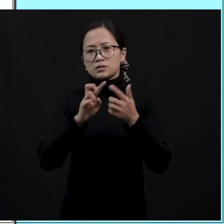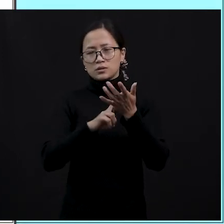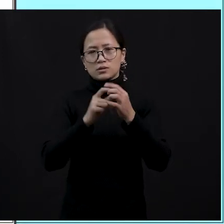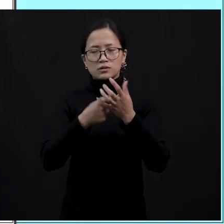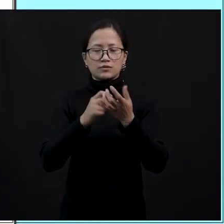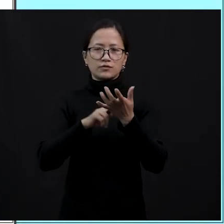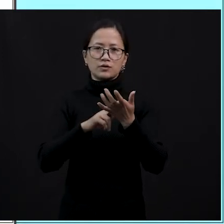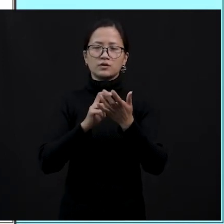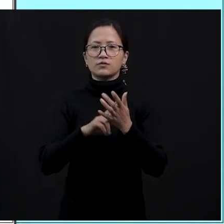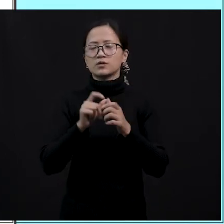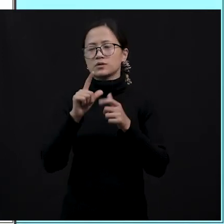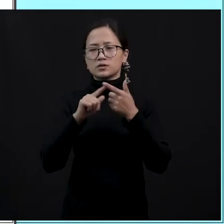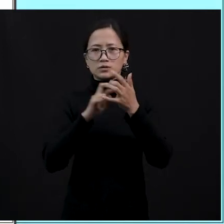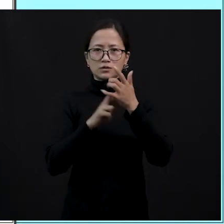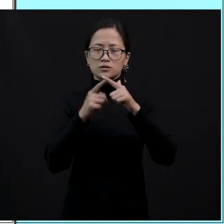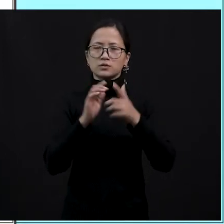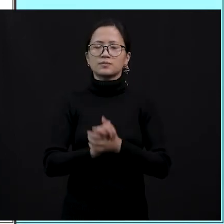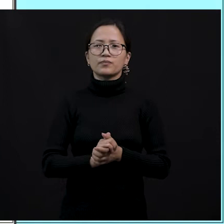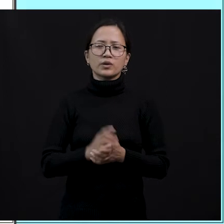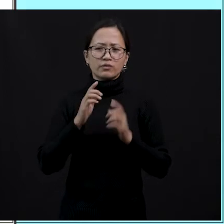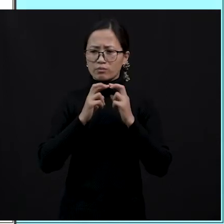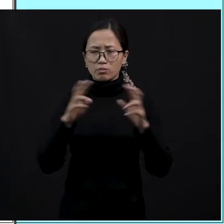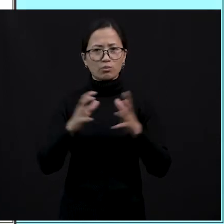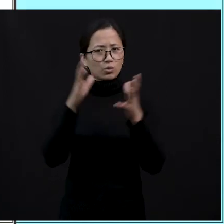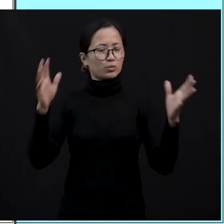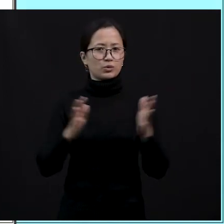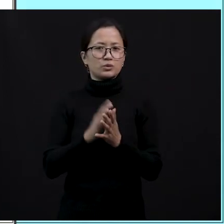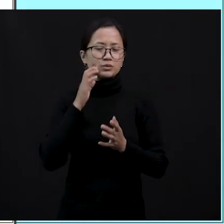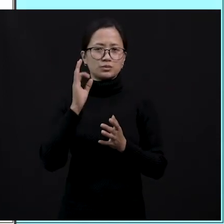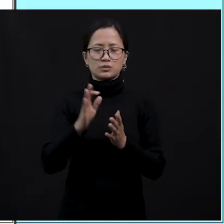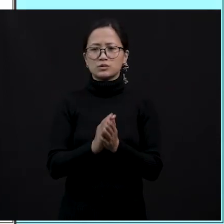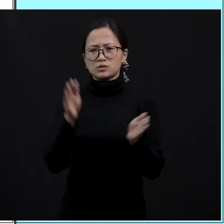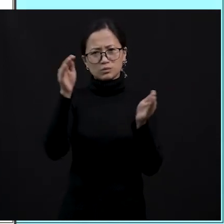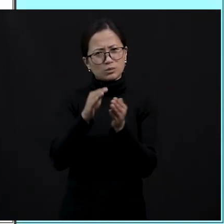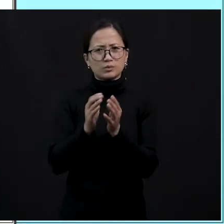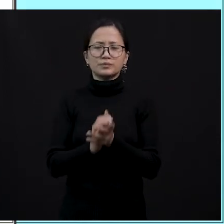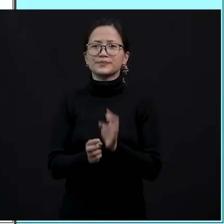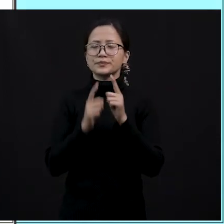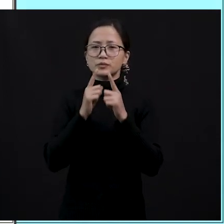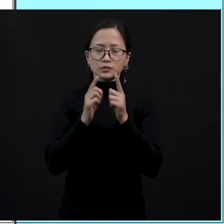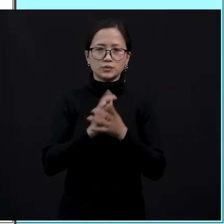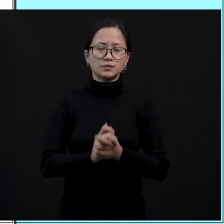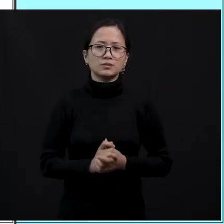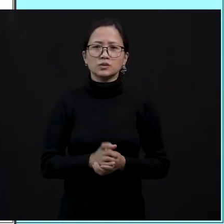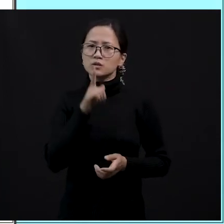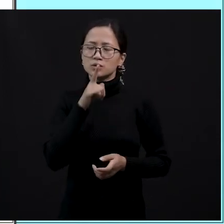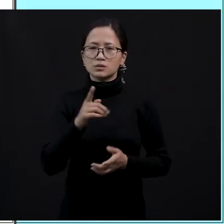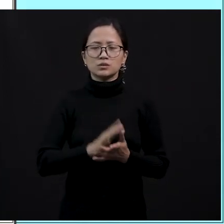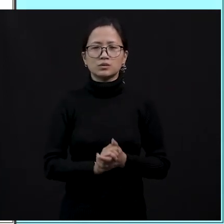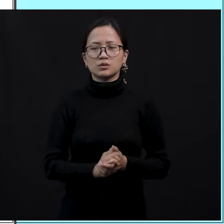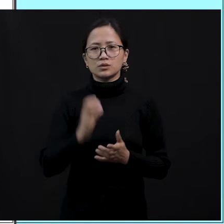irrelevant, but finds work more important, and who never entertain in small talk. So I'm